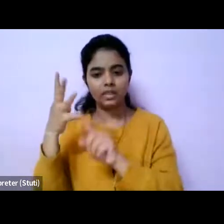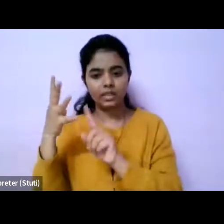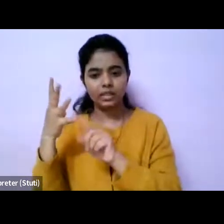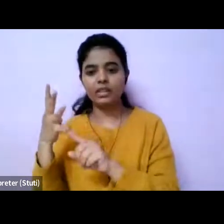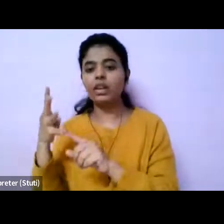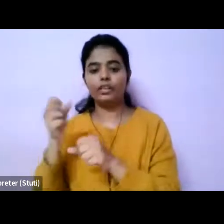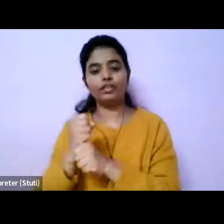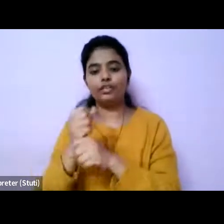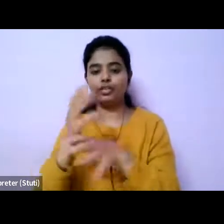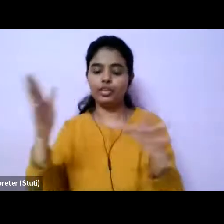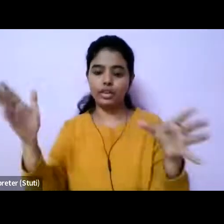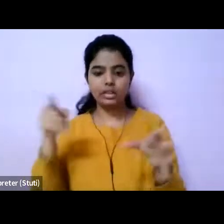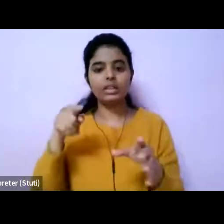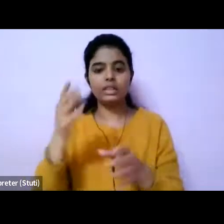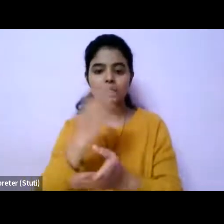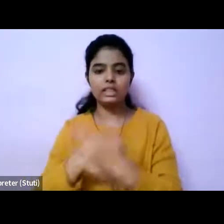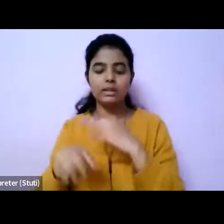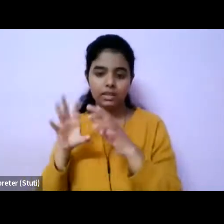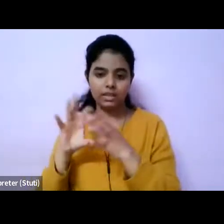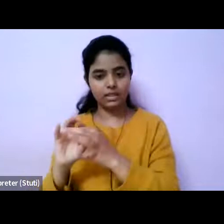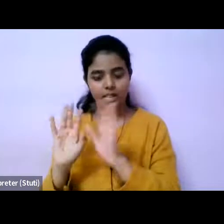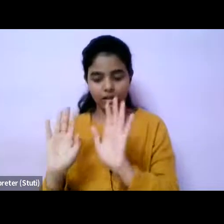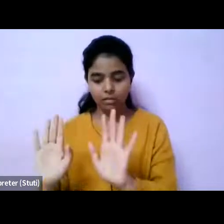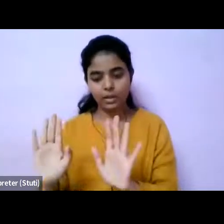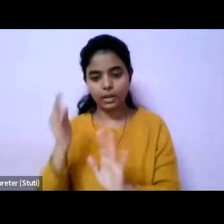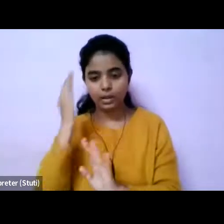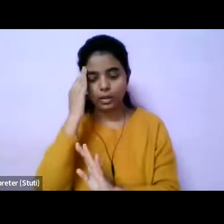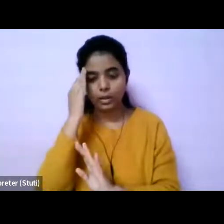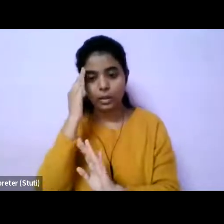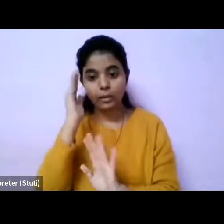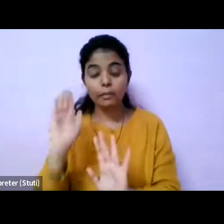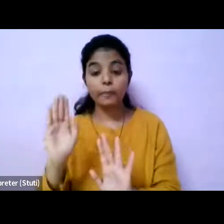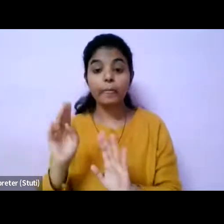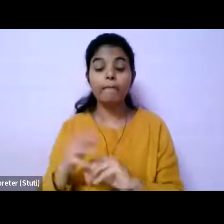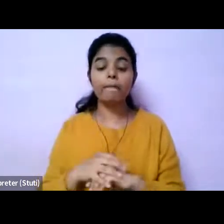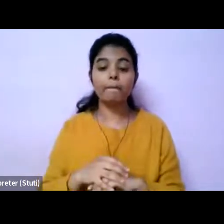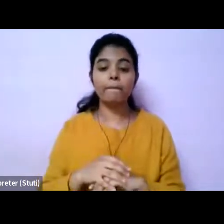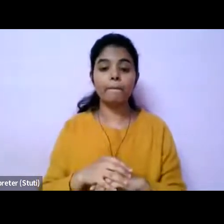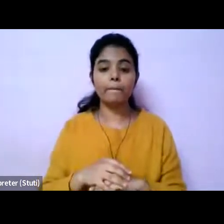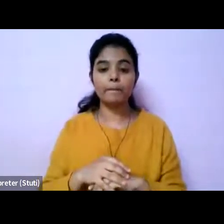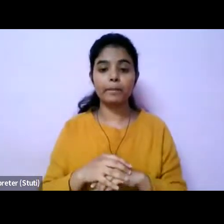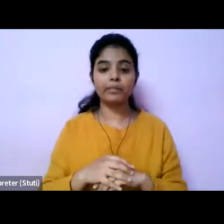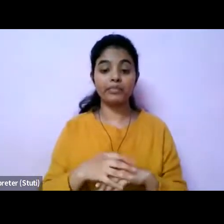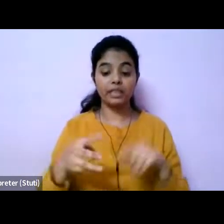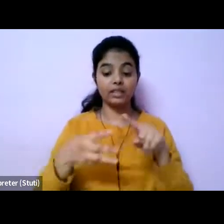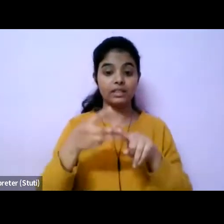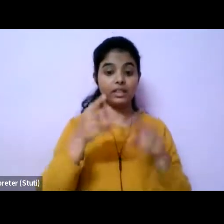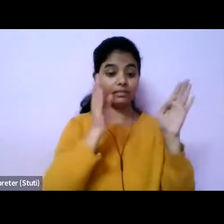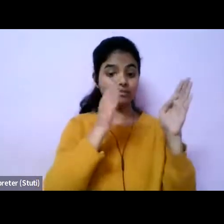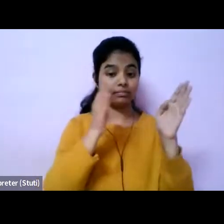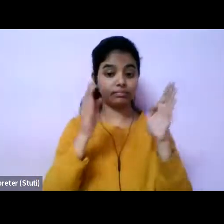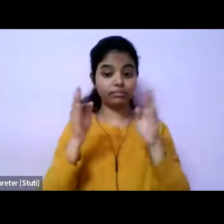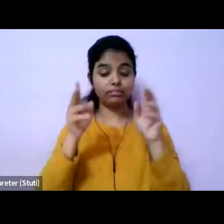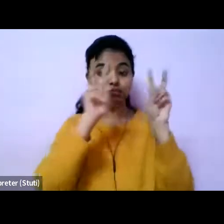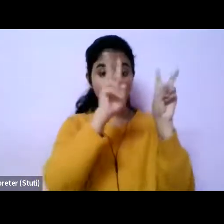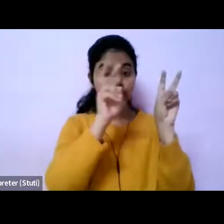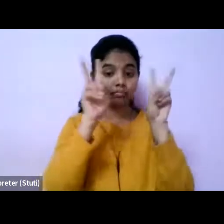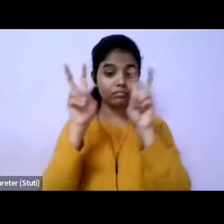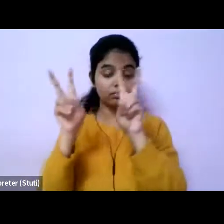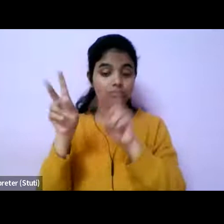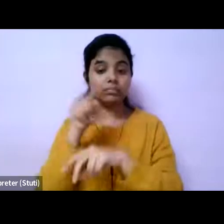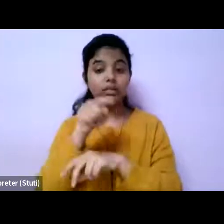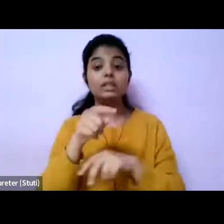take on disability. So in terms of the three papers which talk specifically